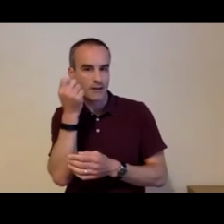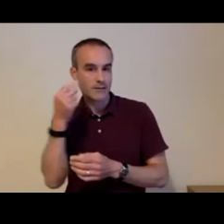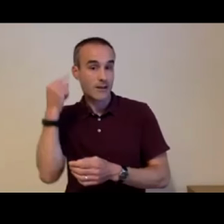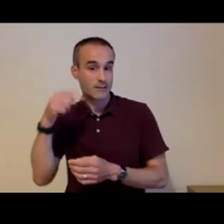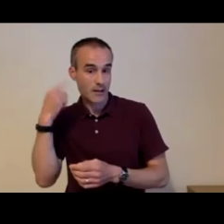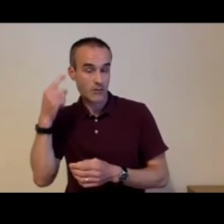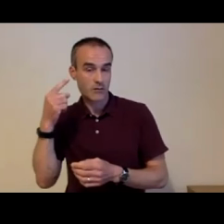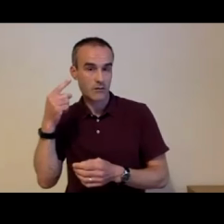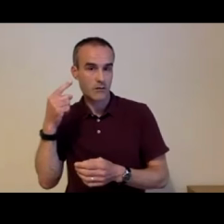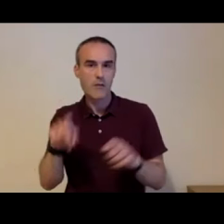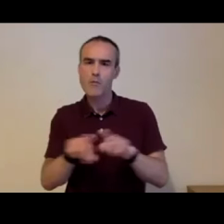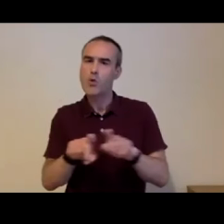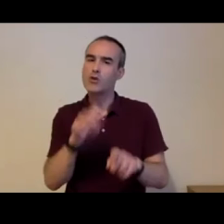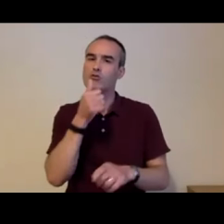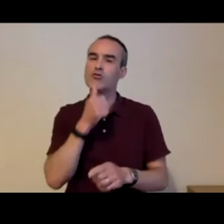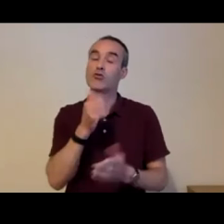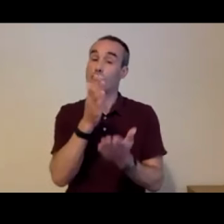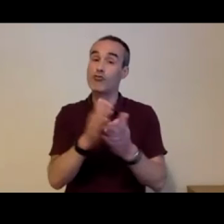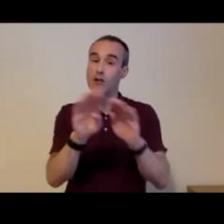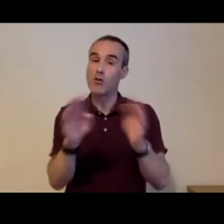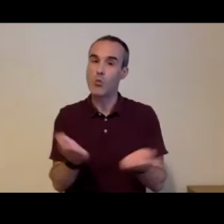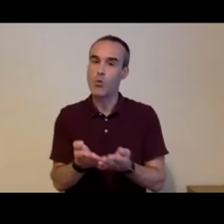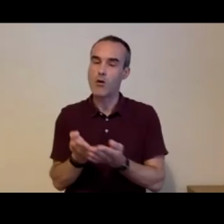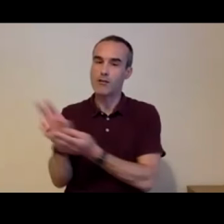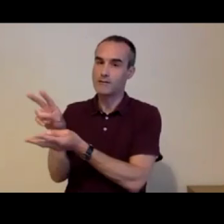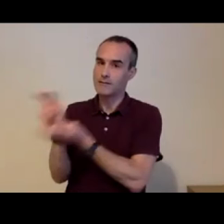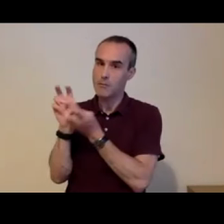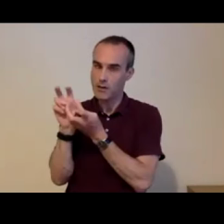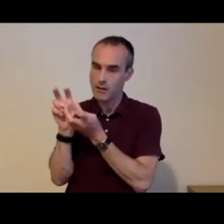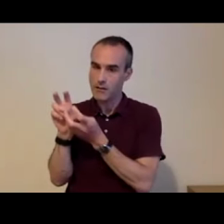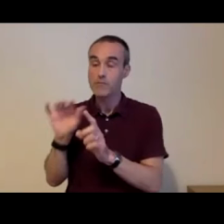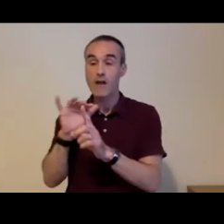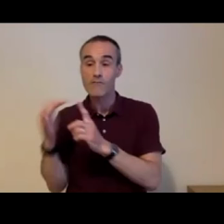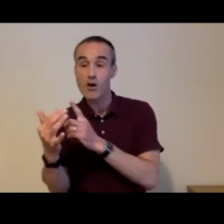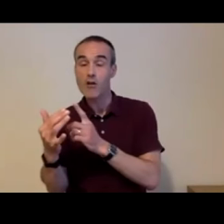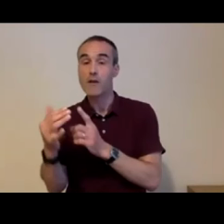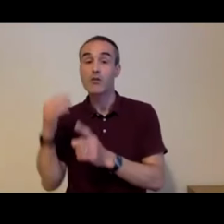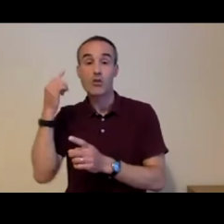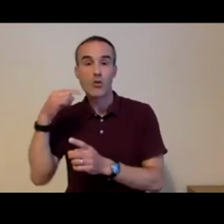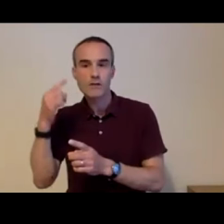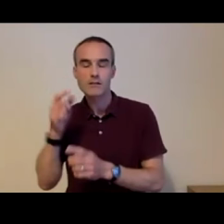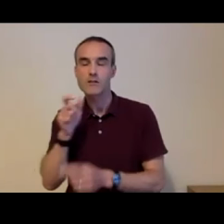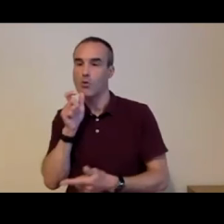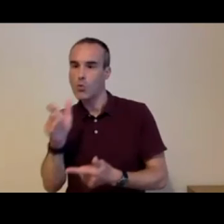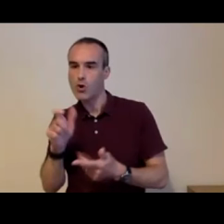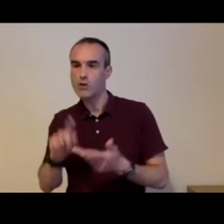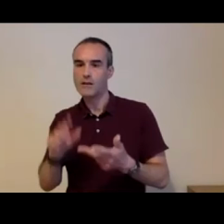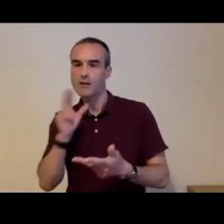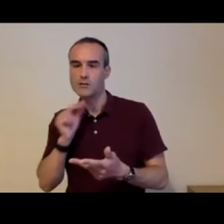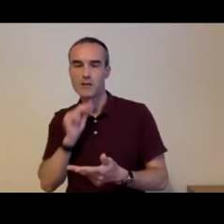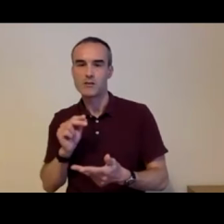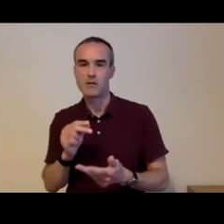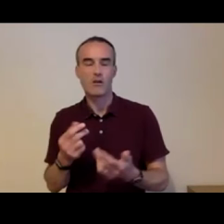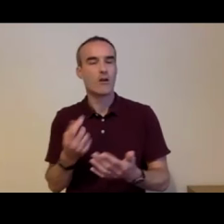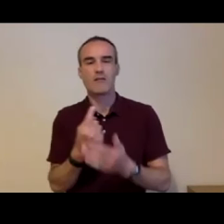world stimuli, environmental noises, words and speech, rather than the bleeps and tones that